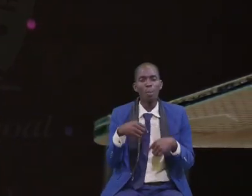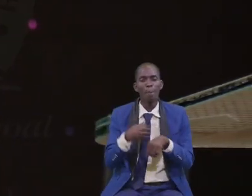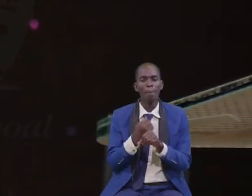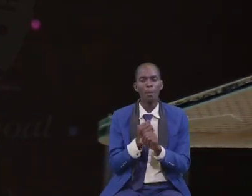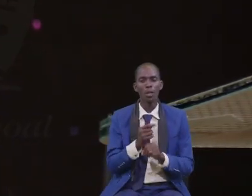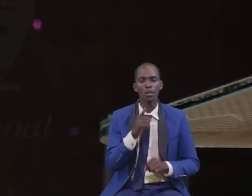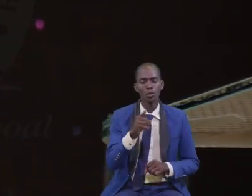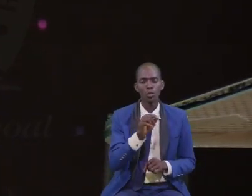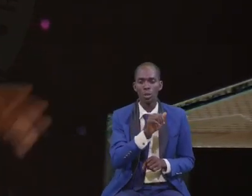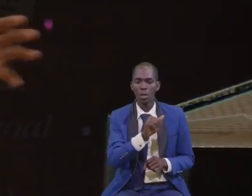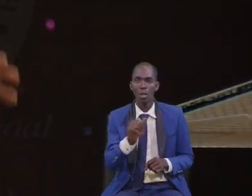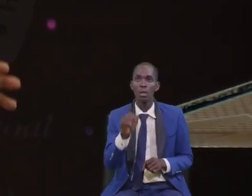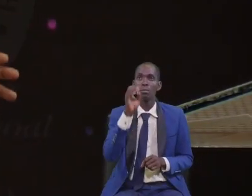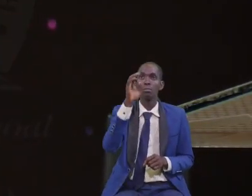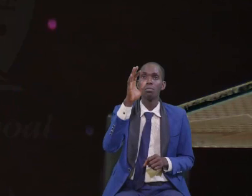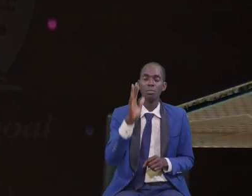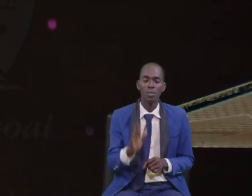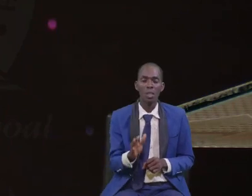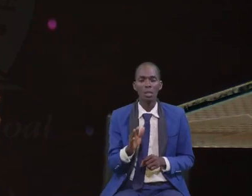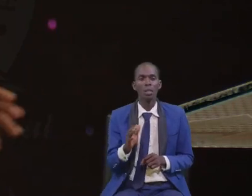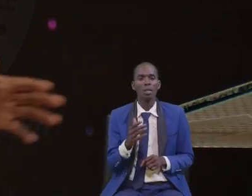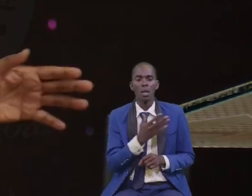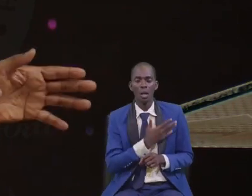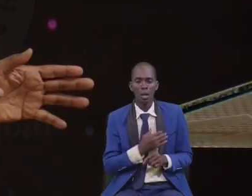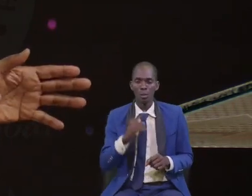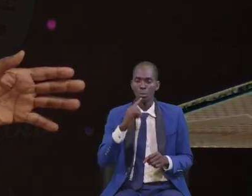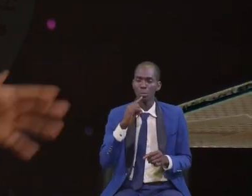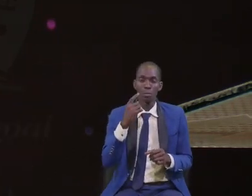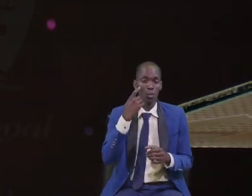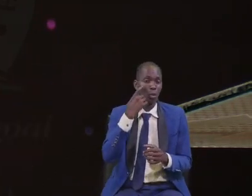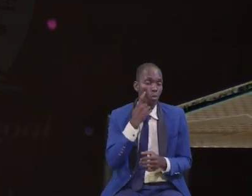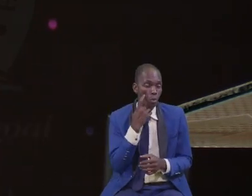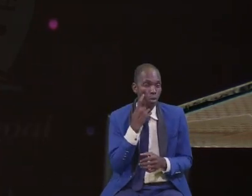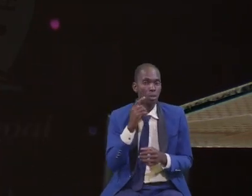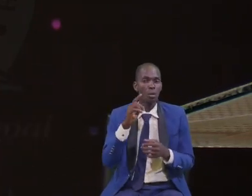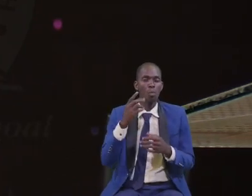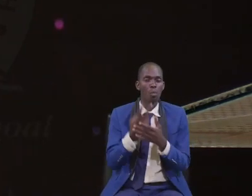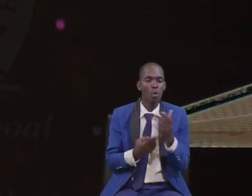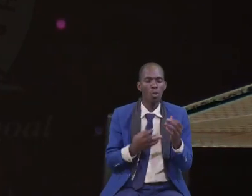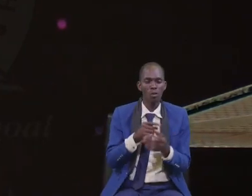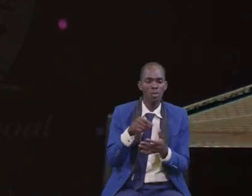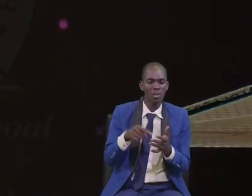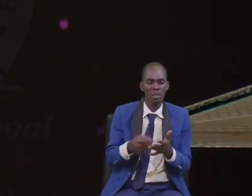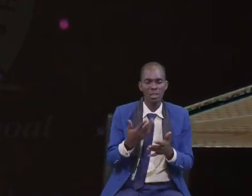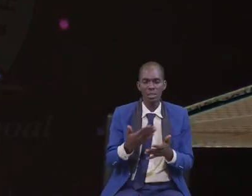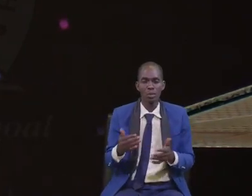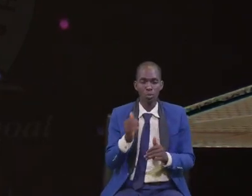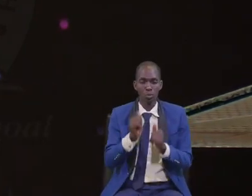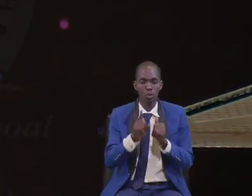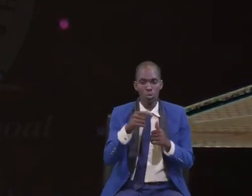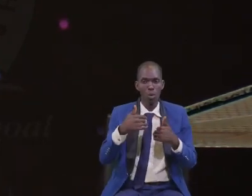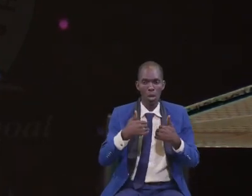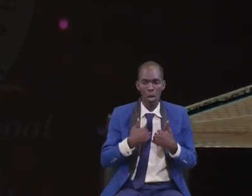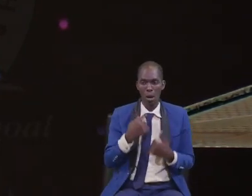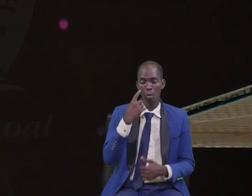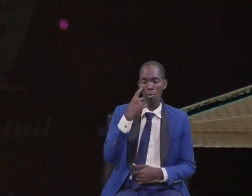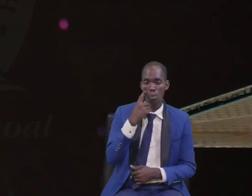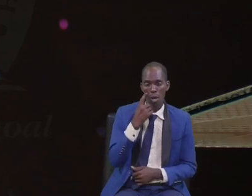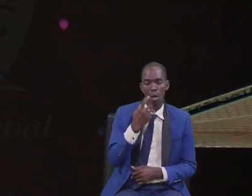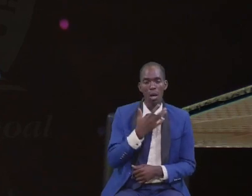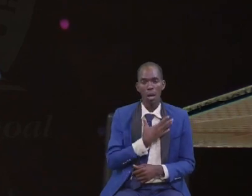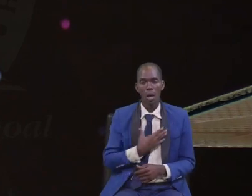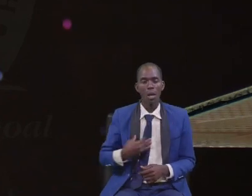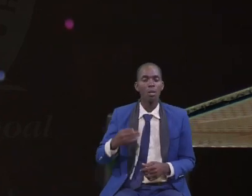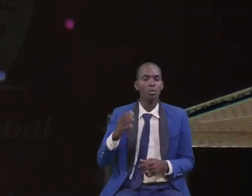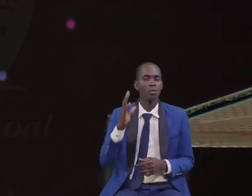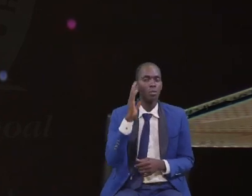a minister and a witness both of these things which thou hast seen, and of those things in